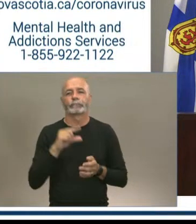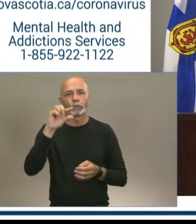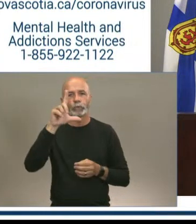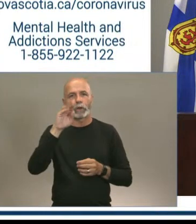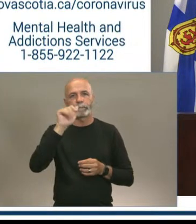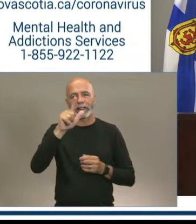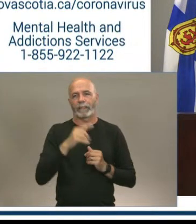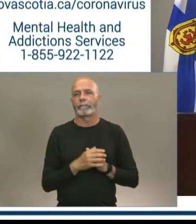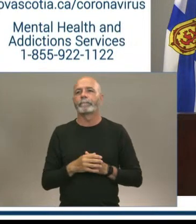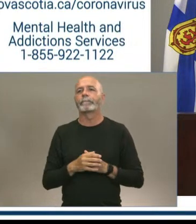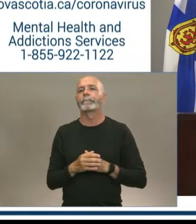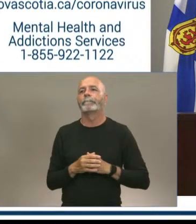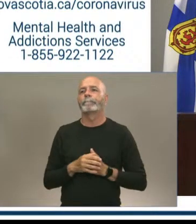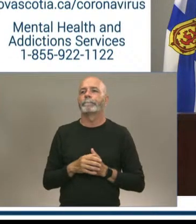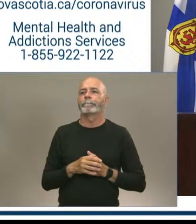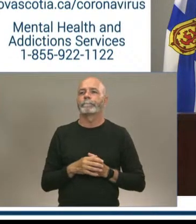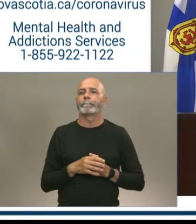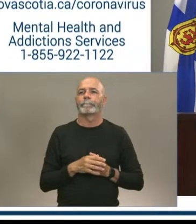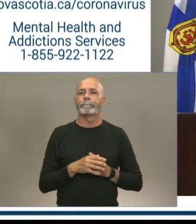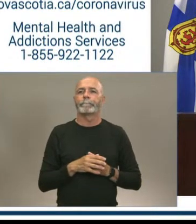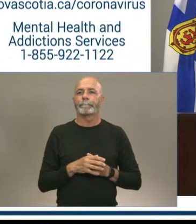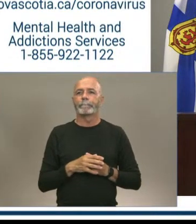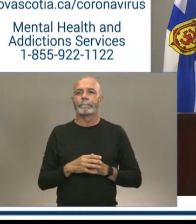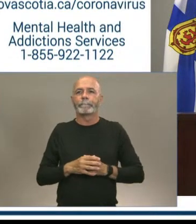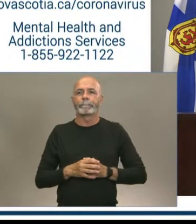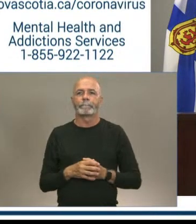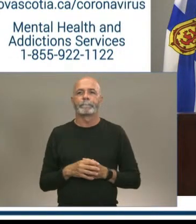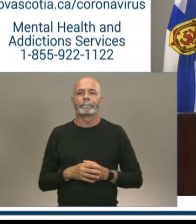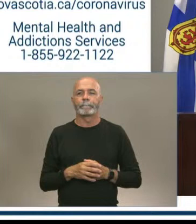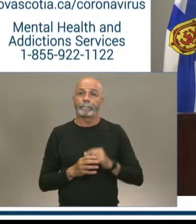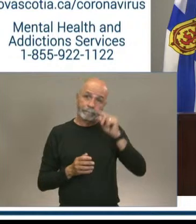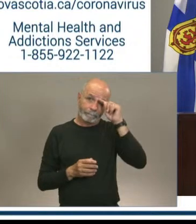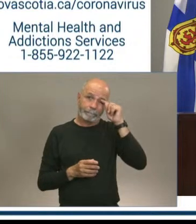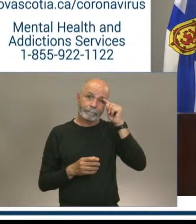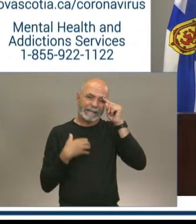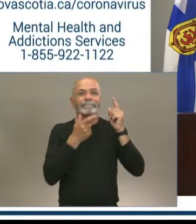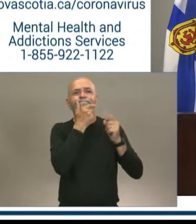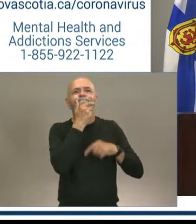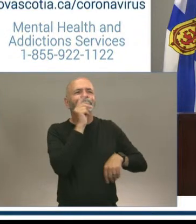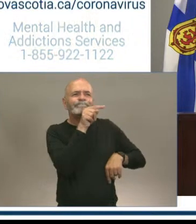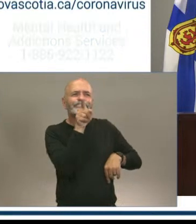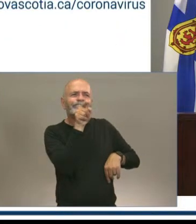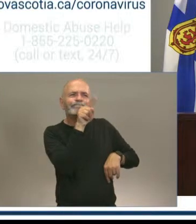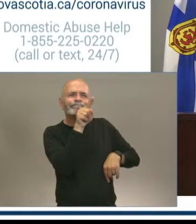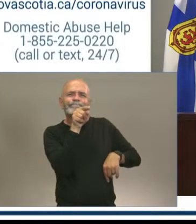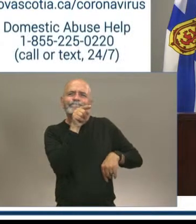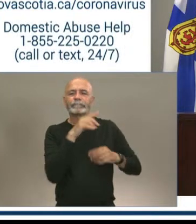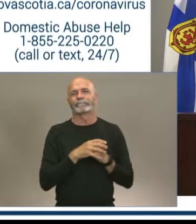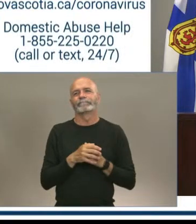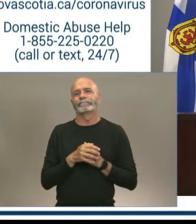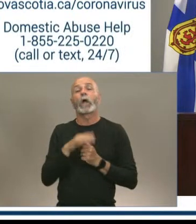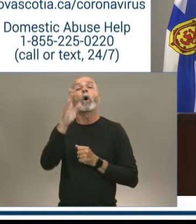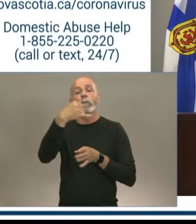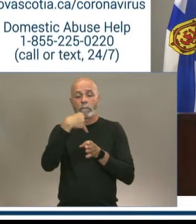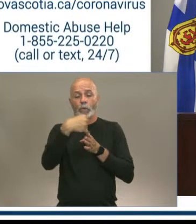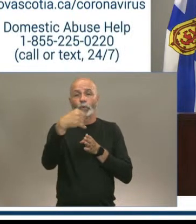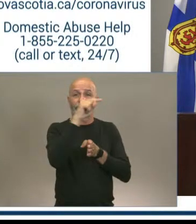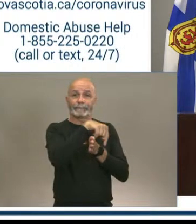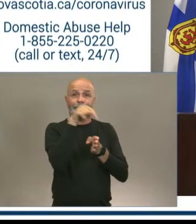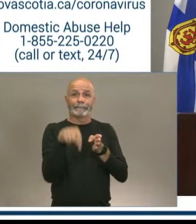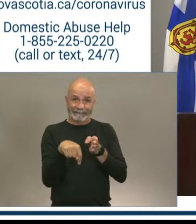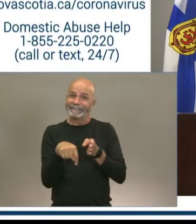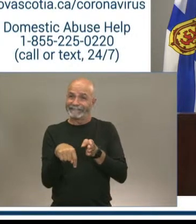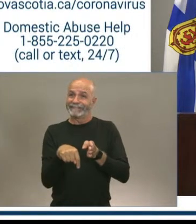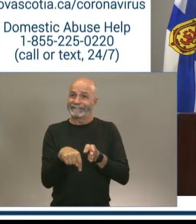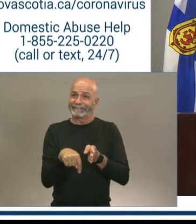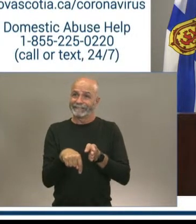Jesse. Thank you. I'm not sure who this one will go to, but I'm looking at the border again. I'm just wanting to try to understand greater, what